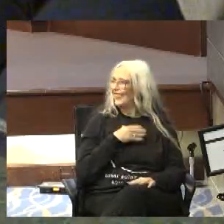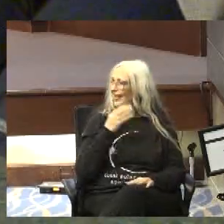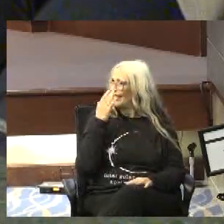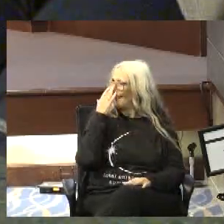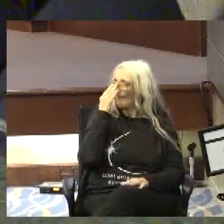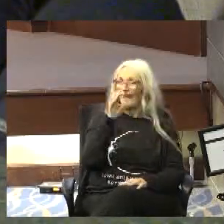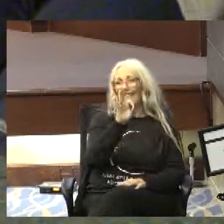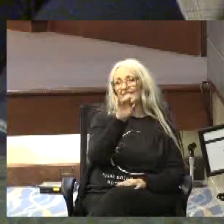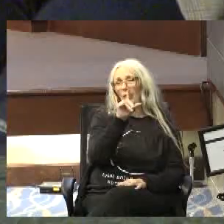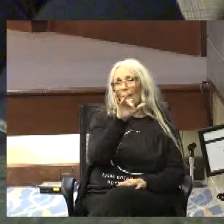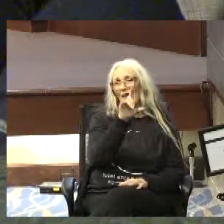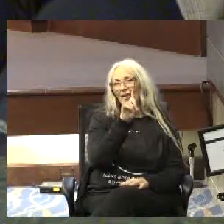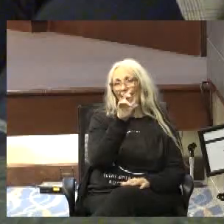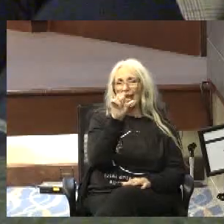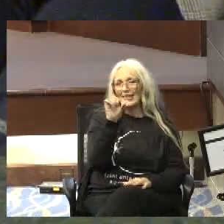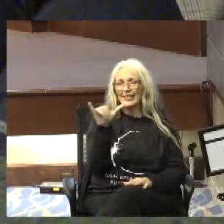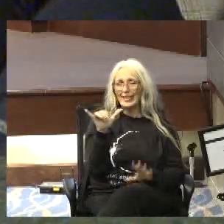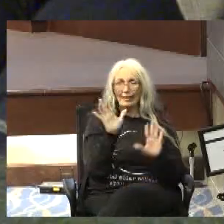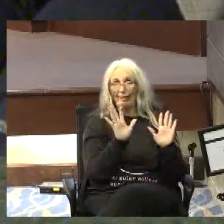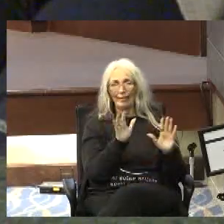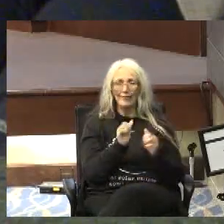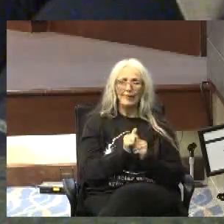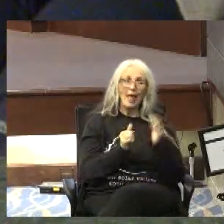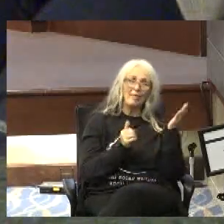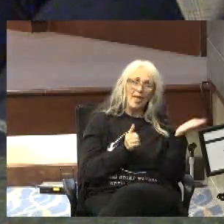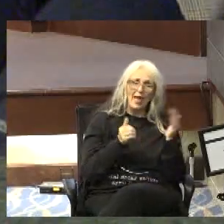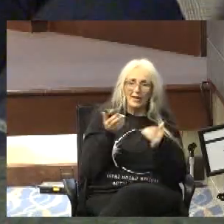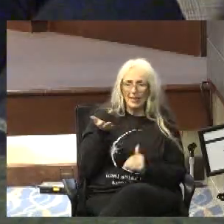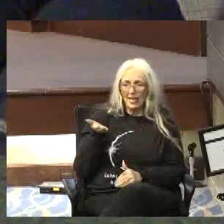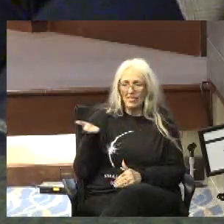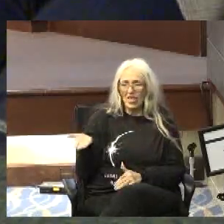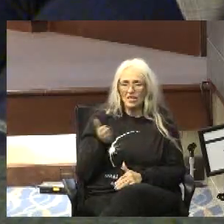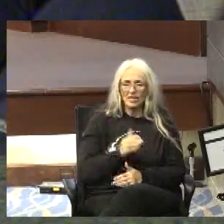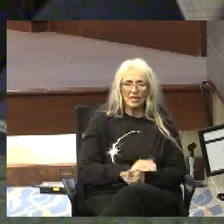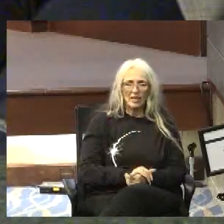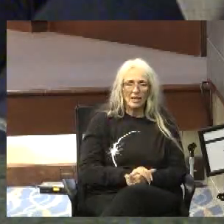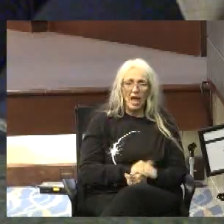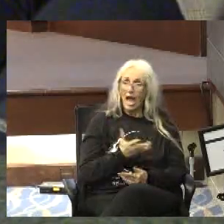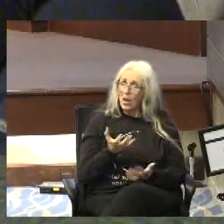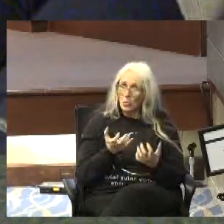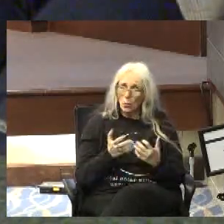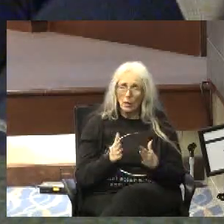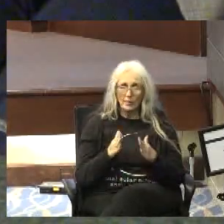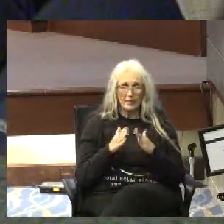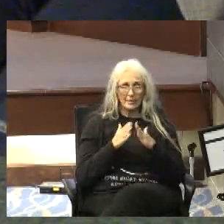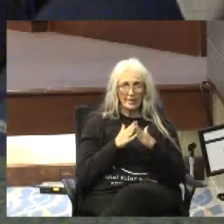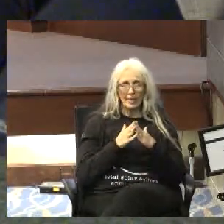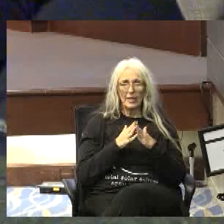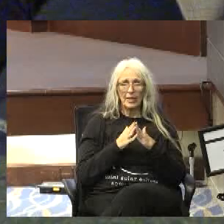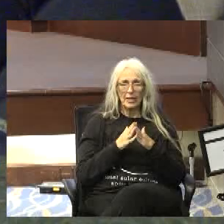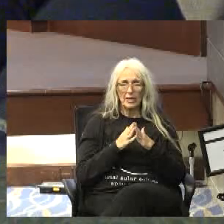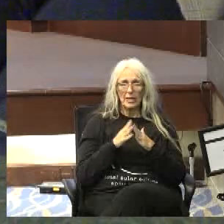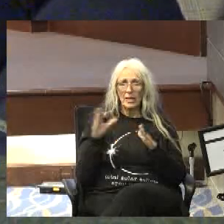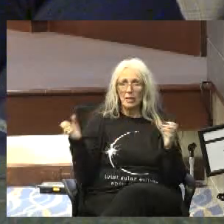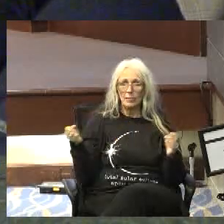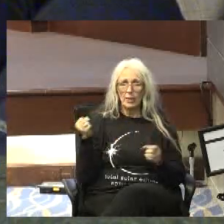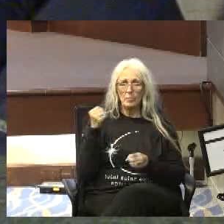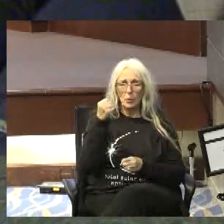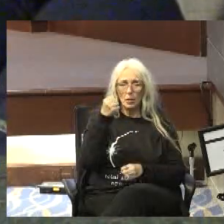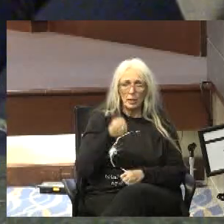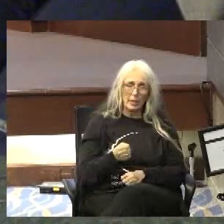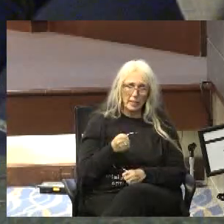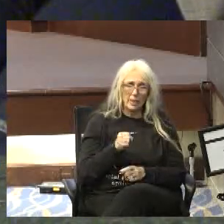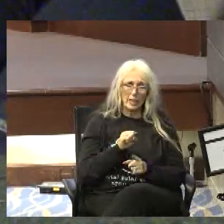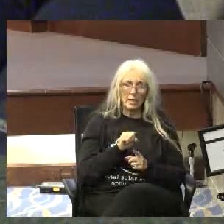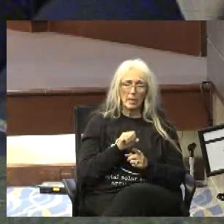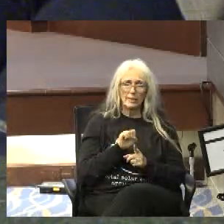Come on. And this one. I don't want the city to be put in any kind of position that